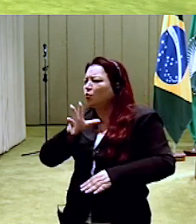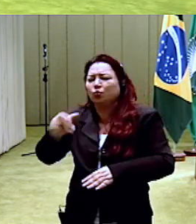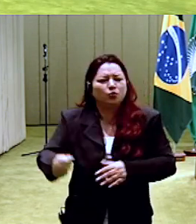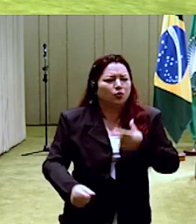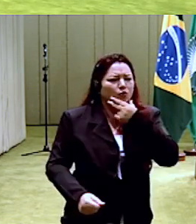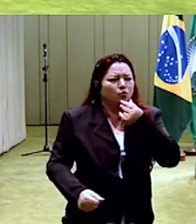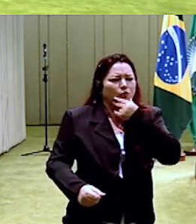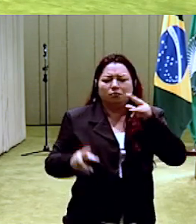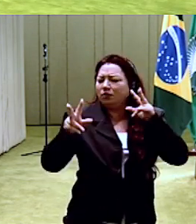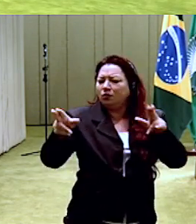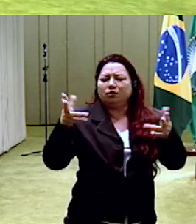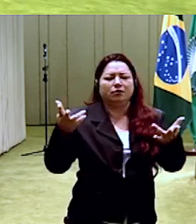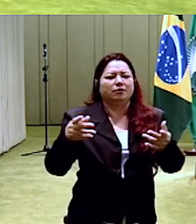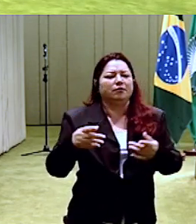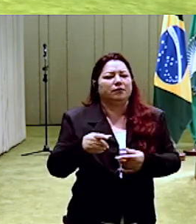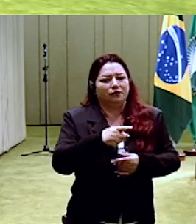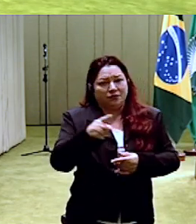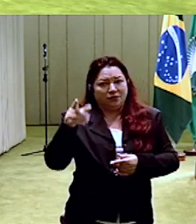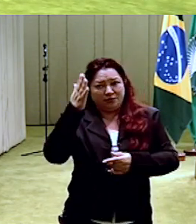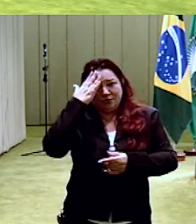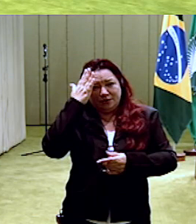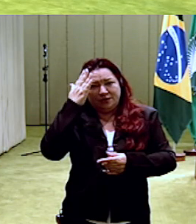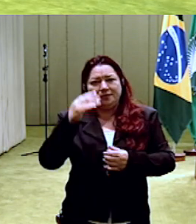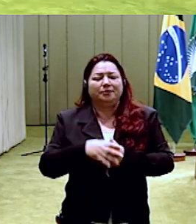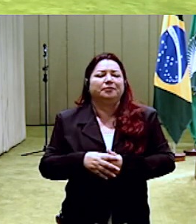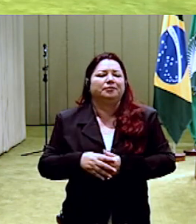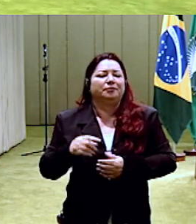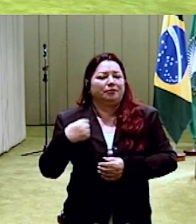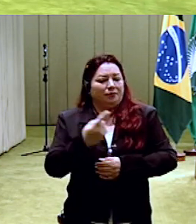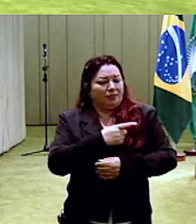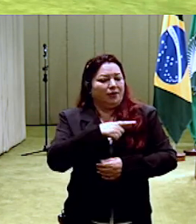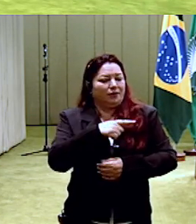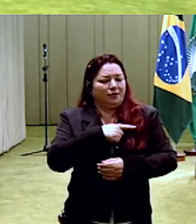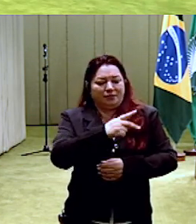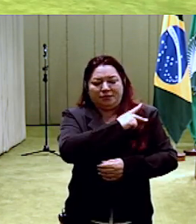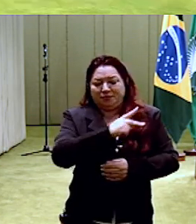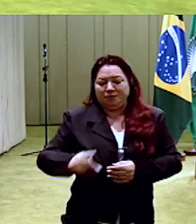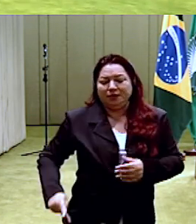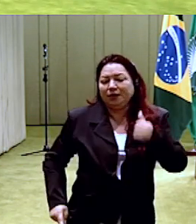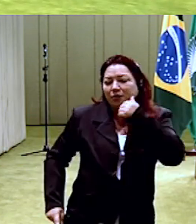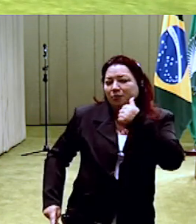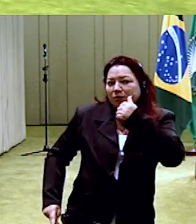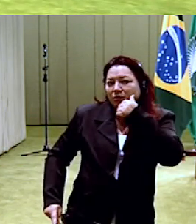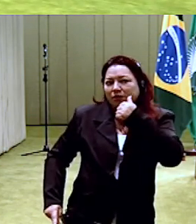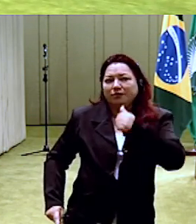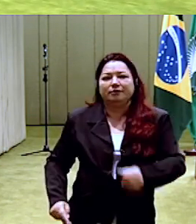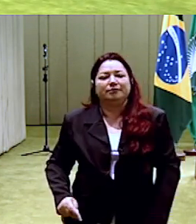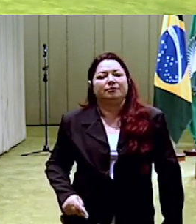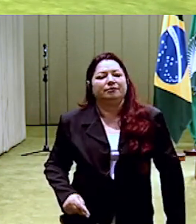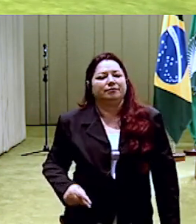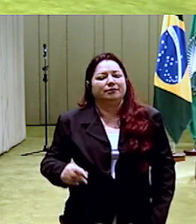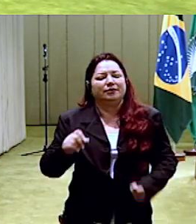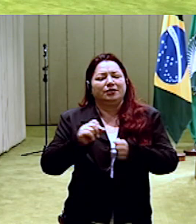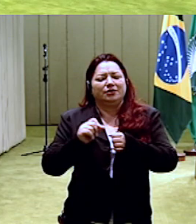do. As you know, we have our president, she's a woman, and she has done a tremendous